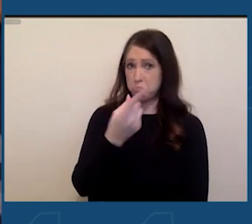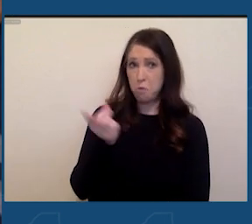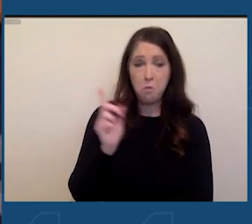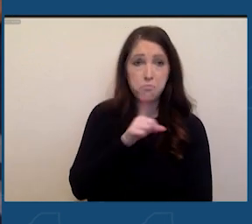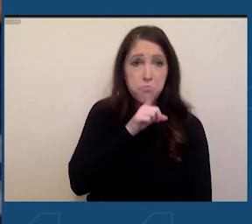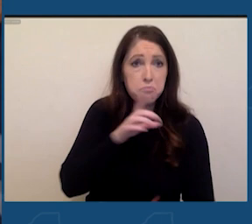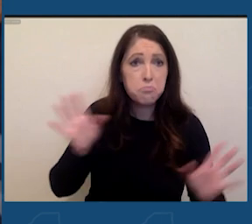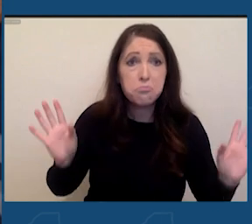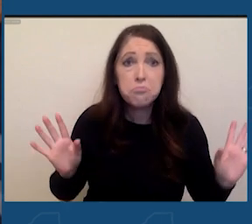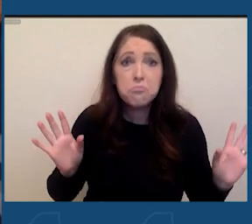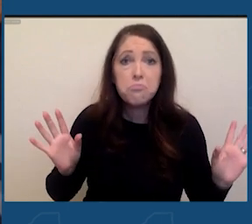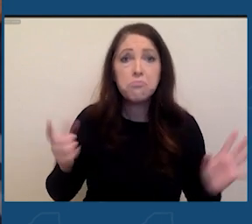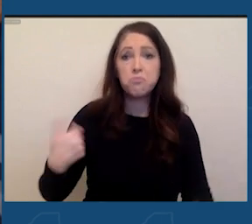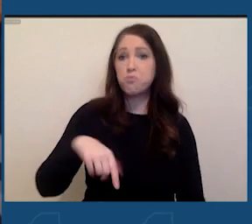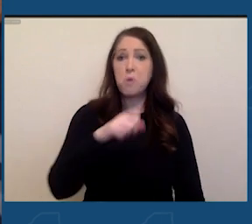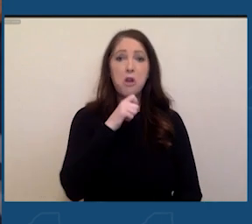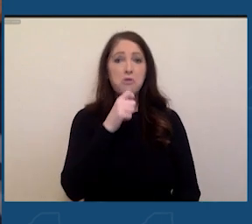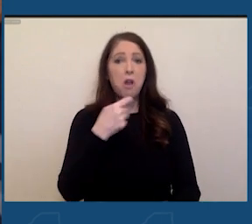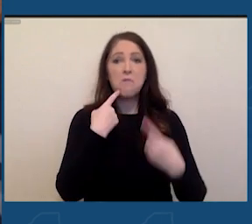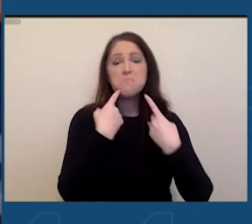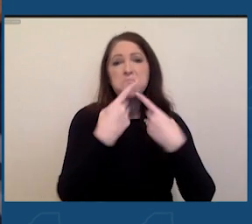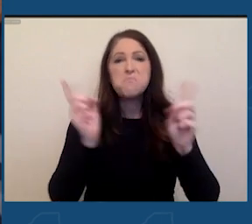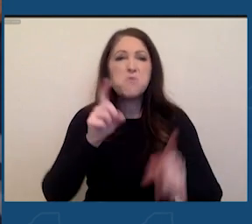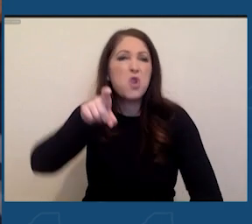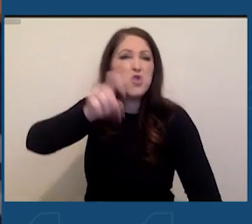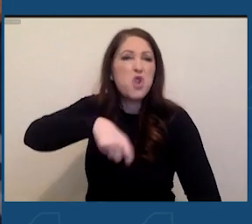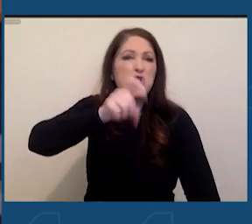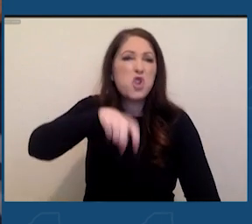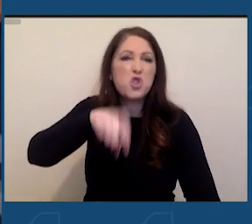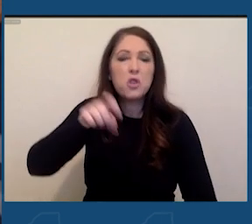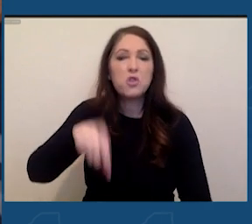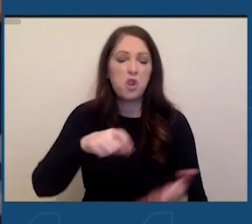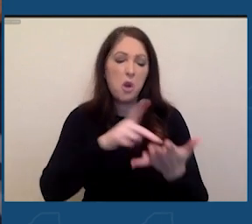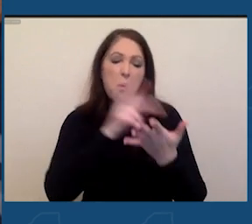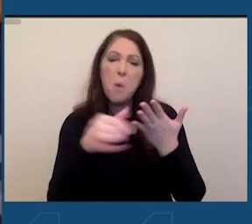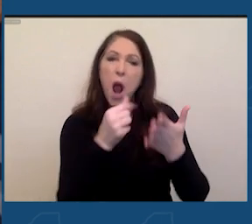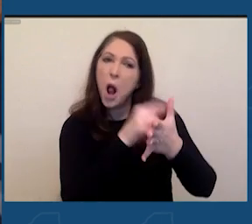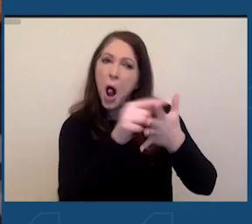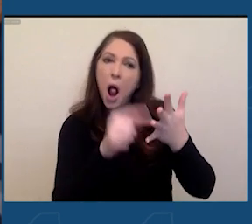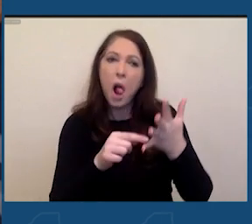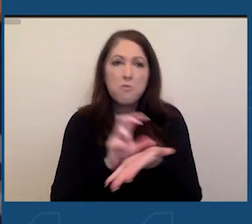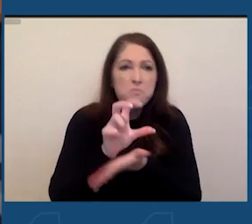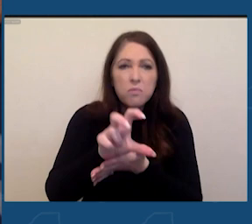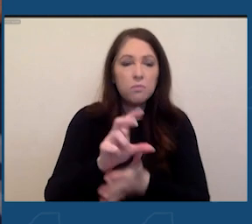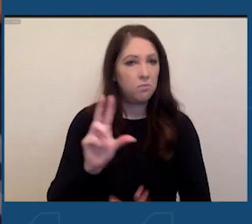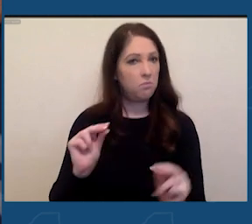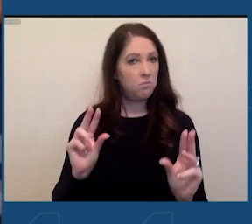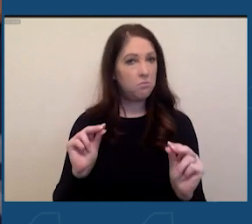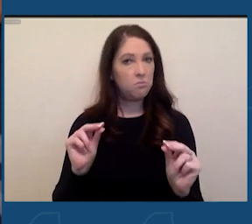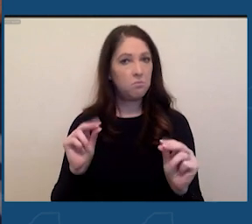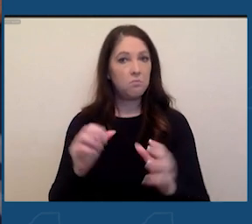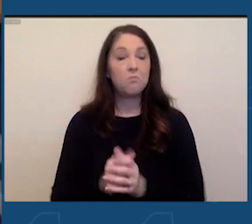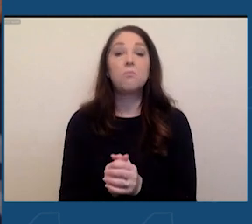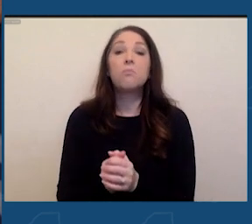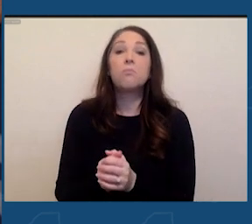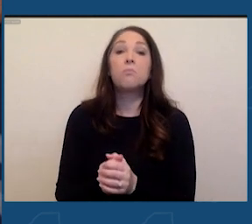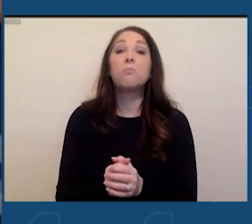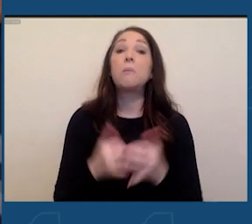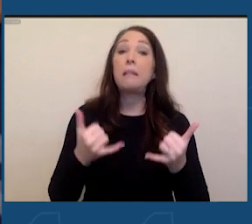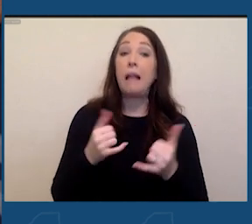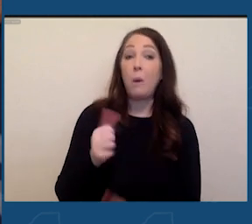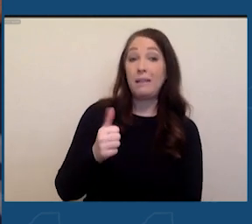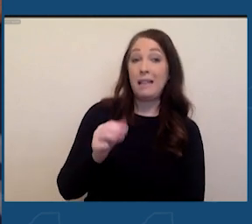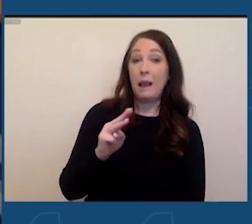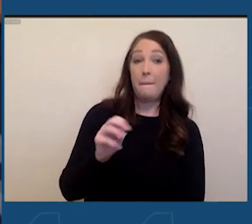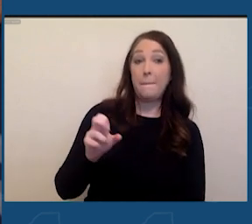member, we're not going to tell this community what projects to invest in. There's now a pool of capital in $10 million, and we